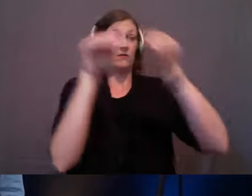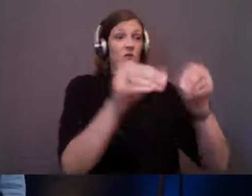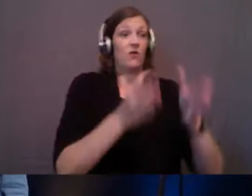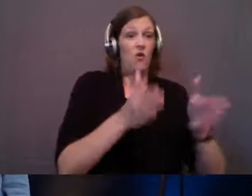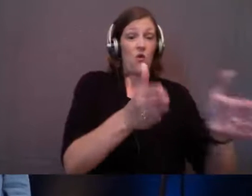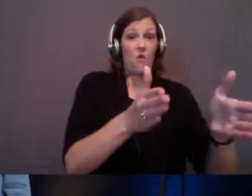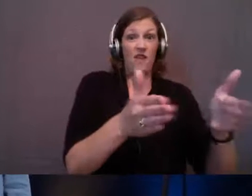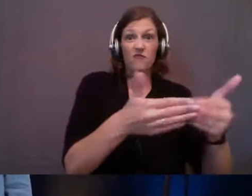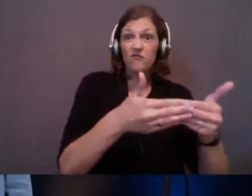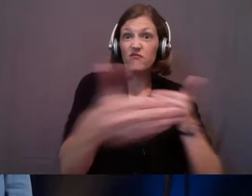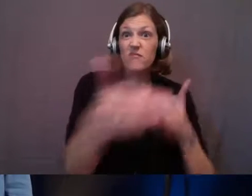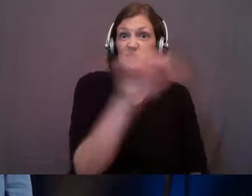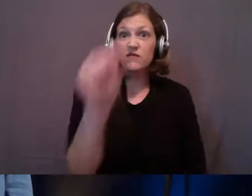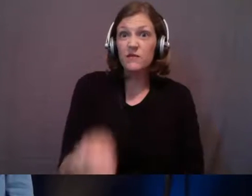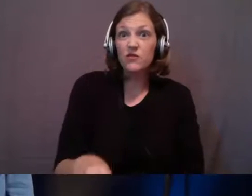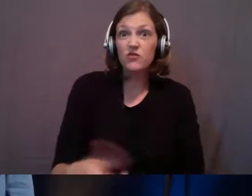of the semester.